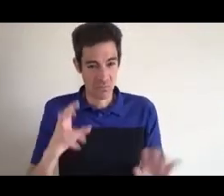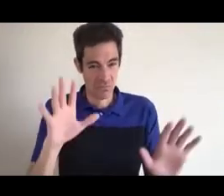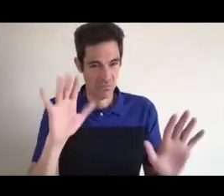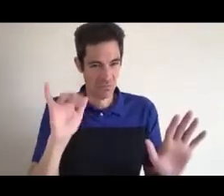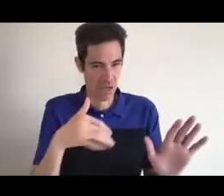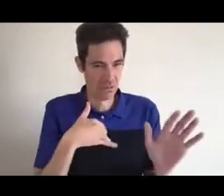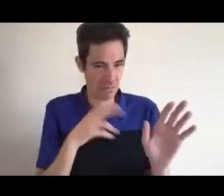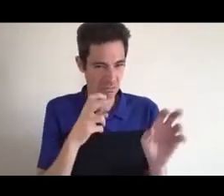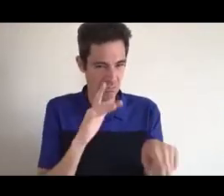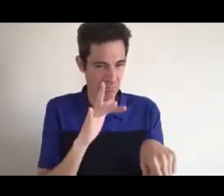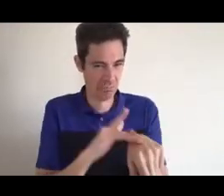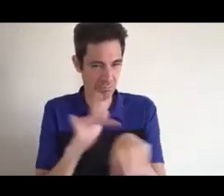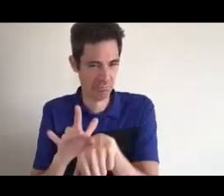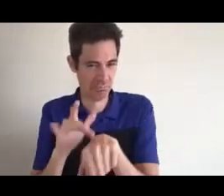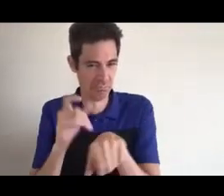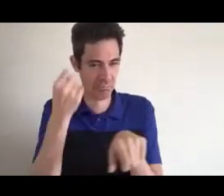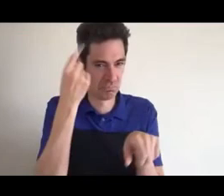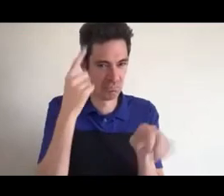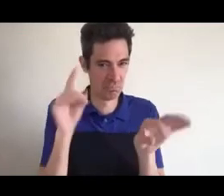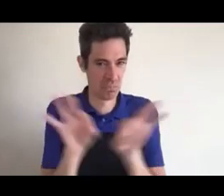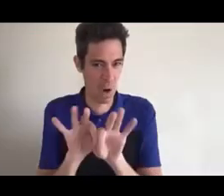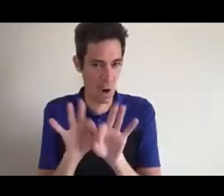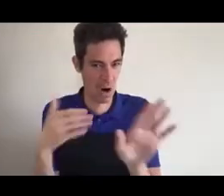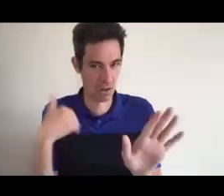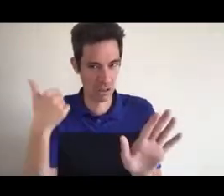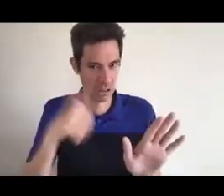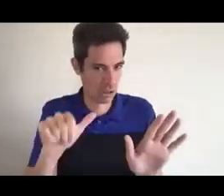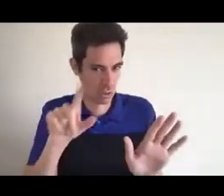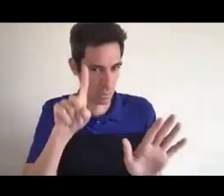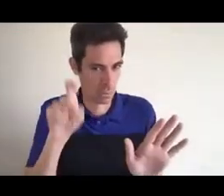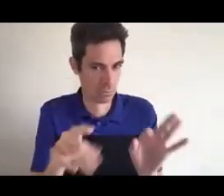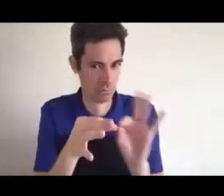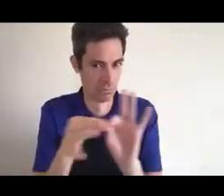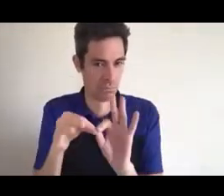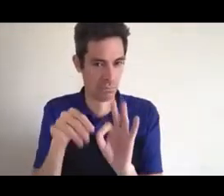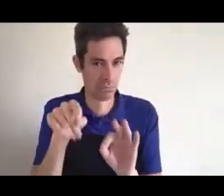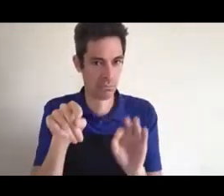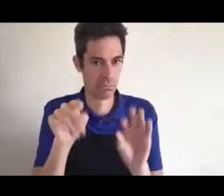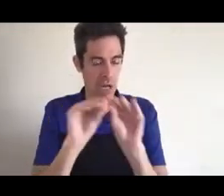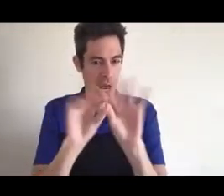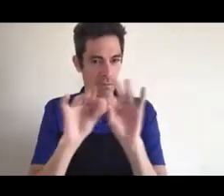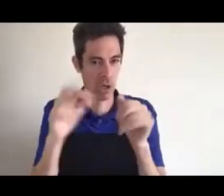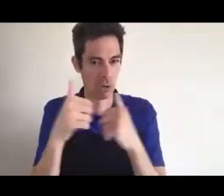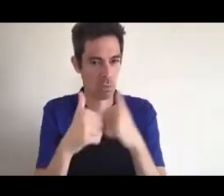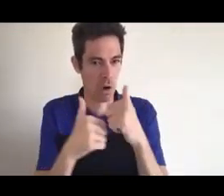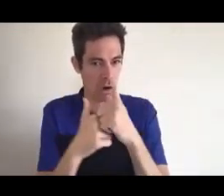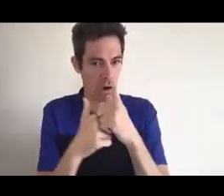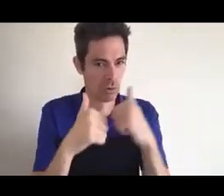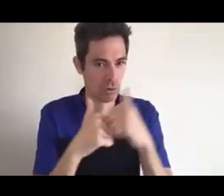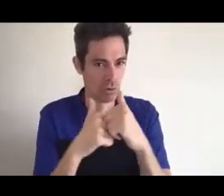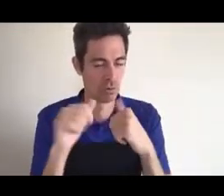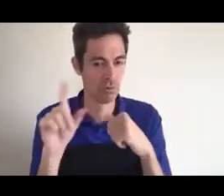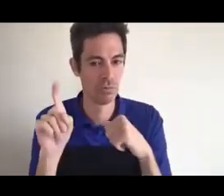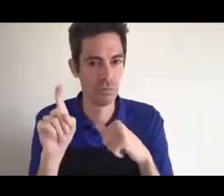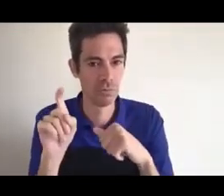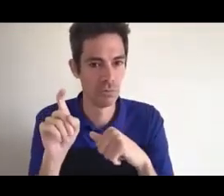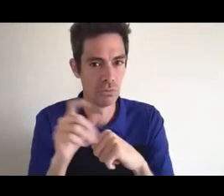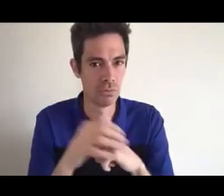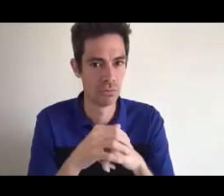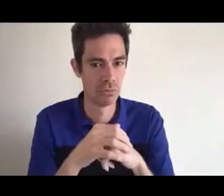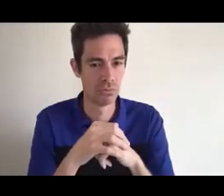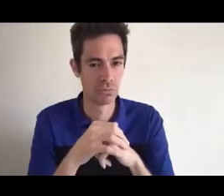part is important. So that's what I wanted to touch on. That's this is for important, any